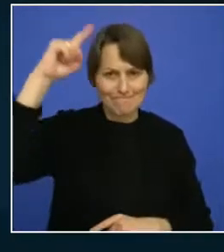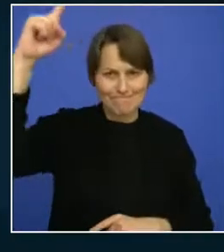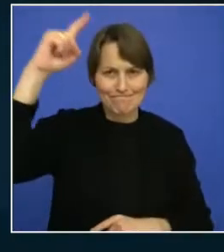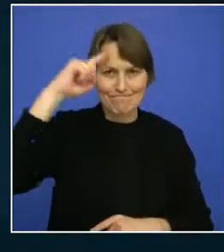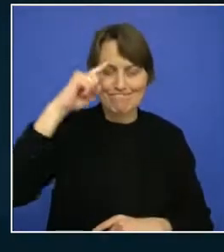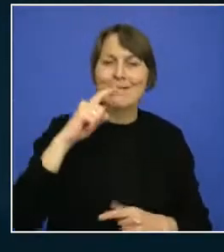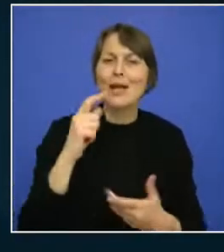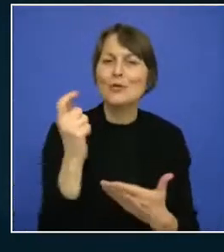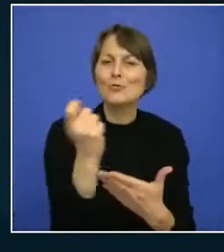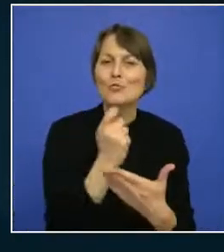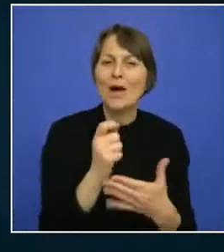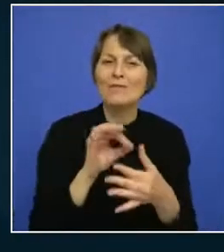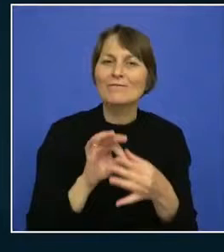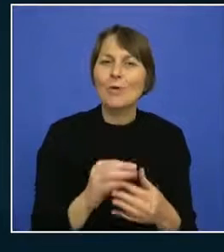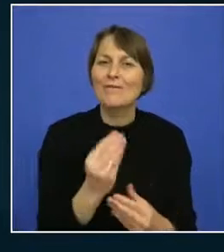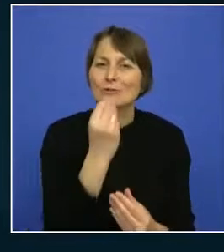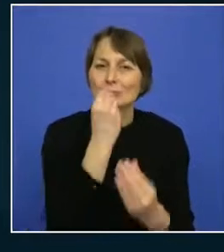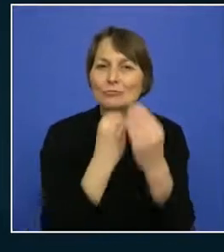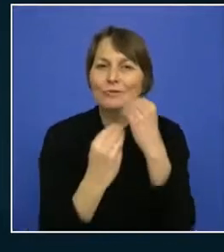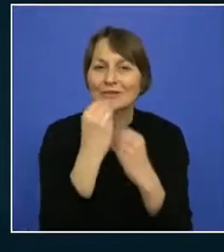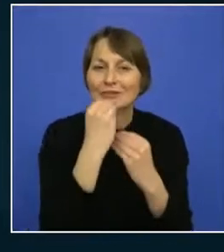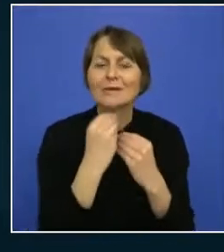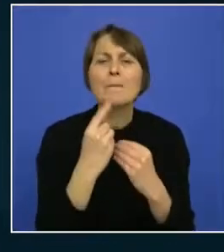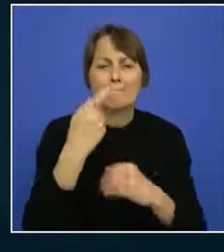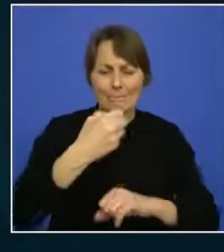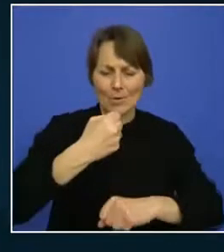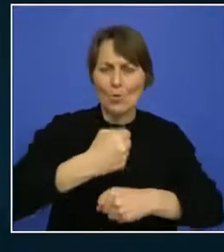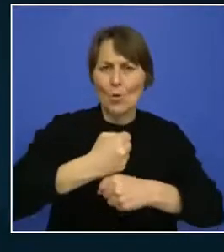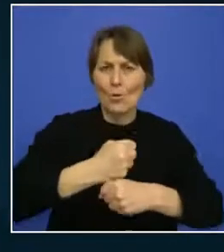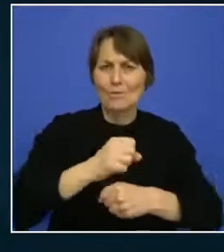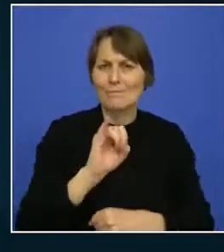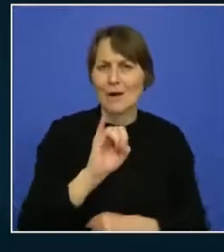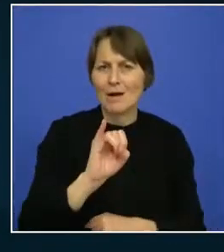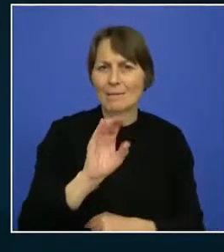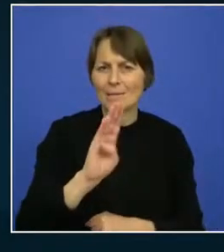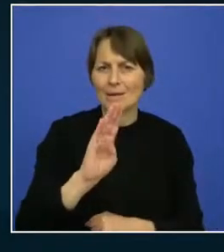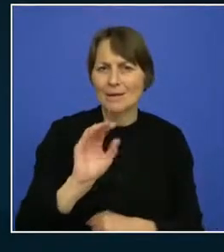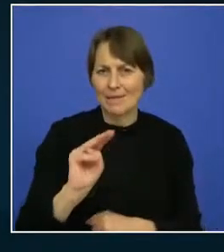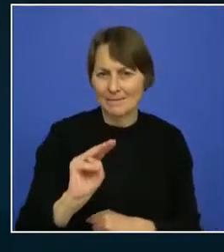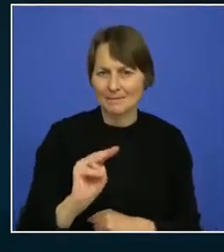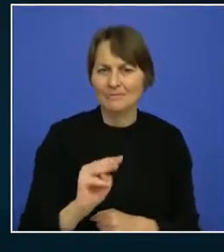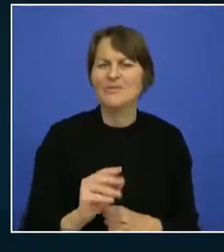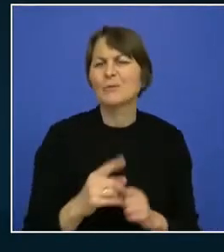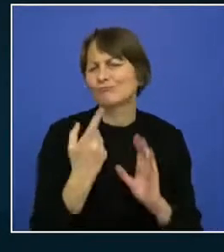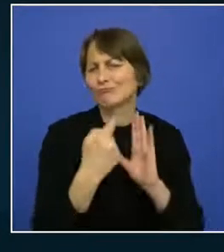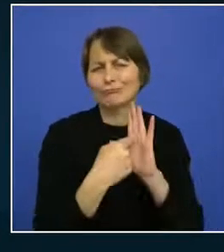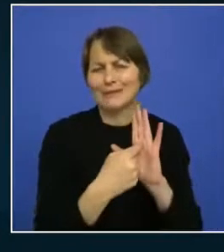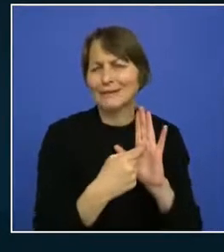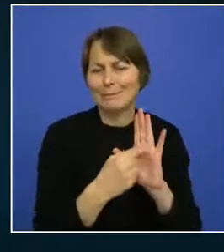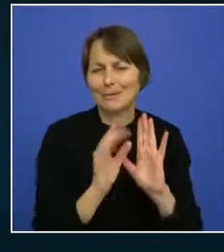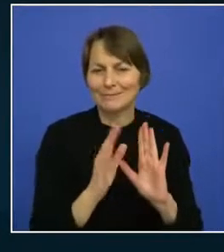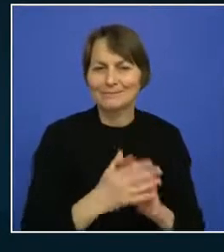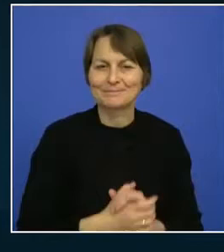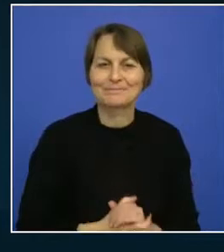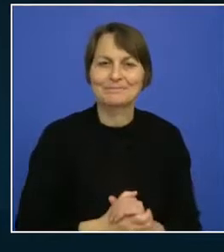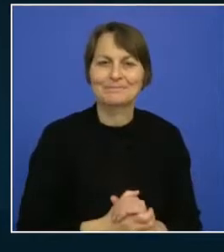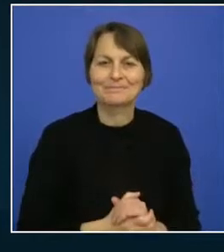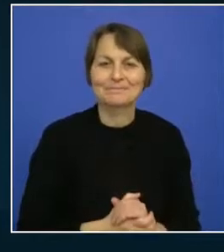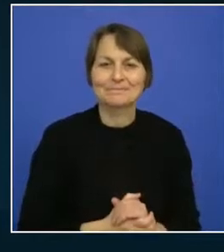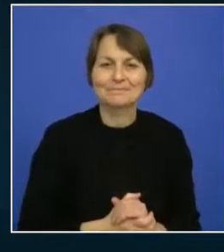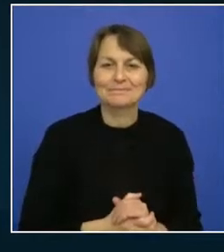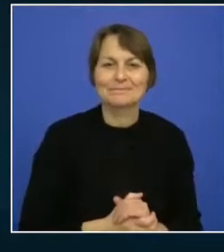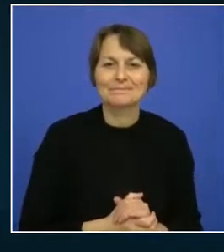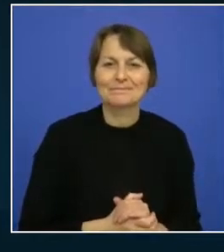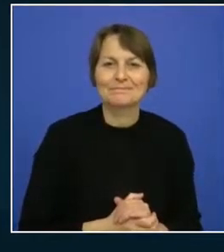IBM. And I just put this in here as an example besides social graphs, because this is the beat. And the